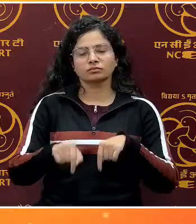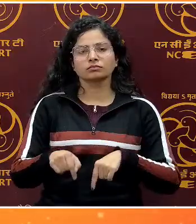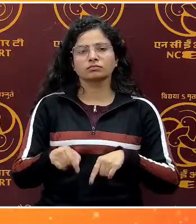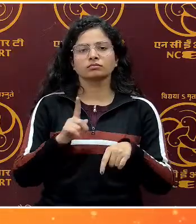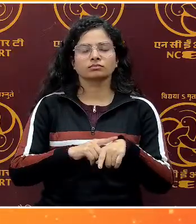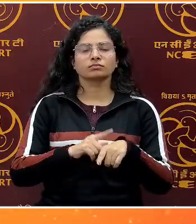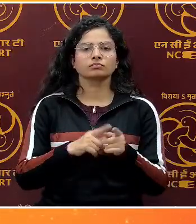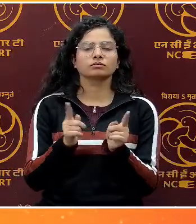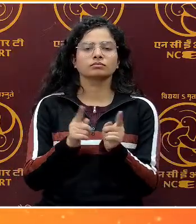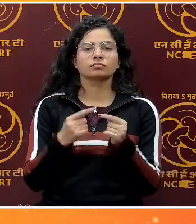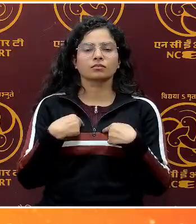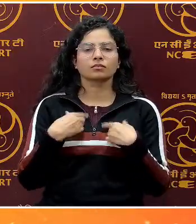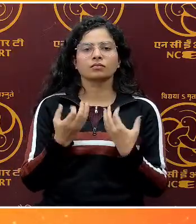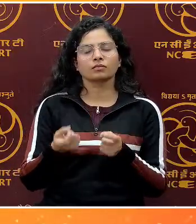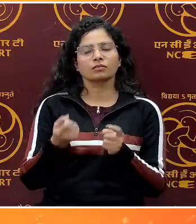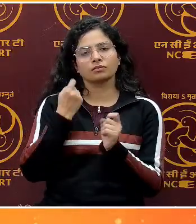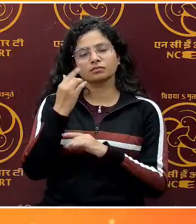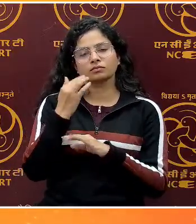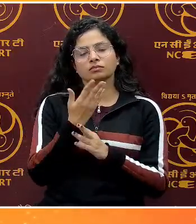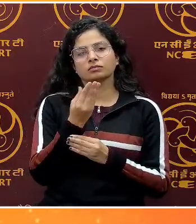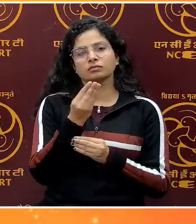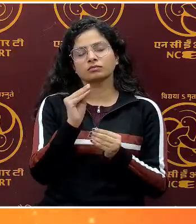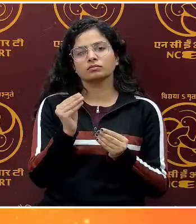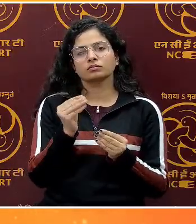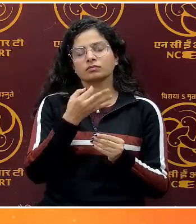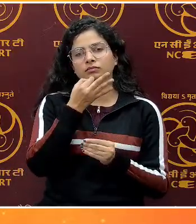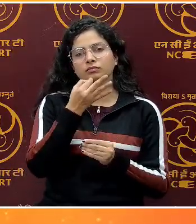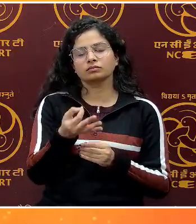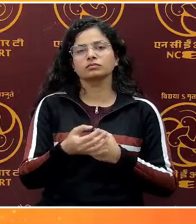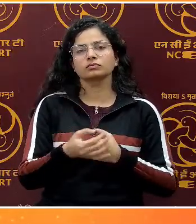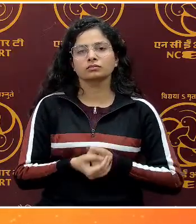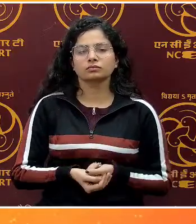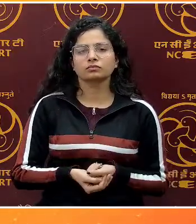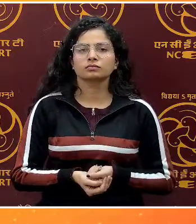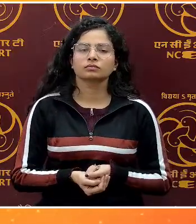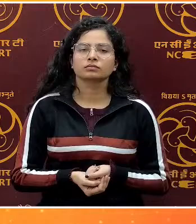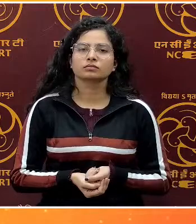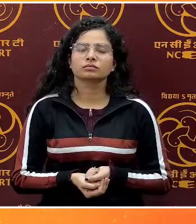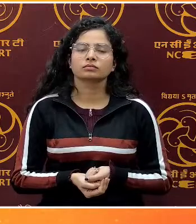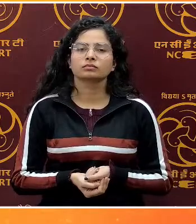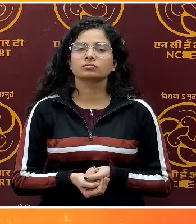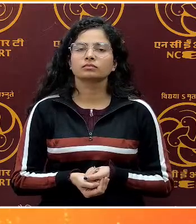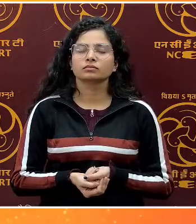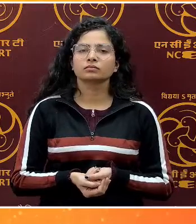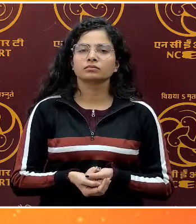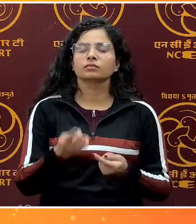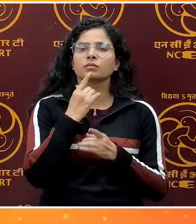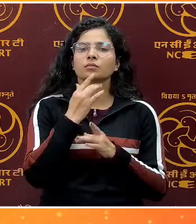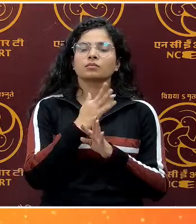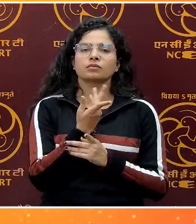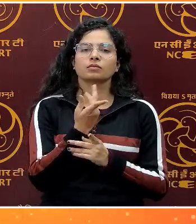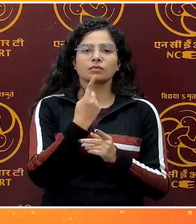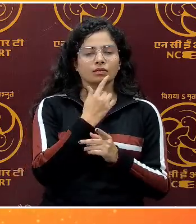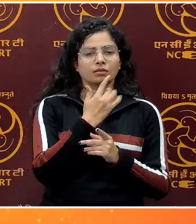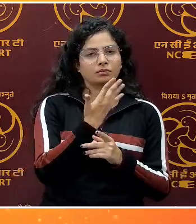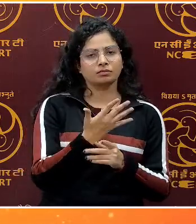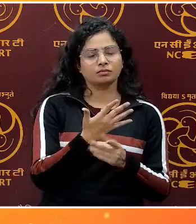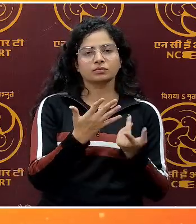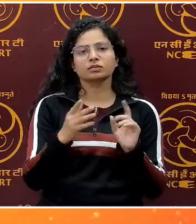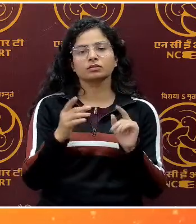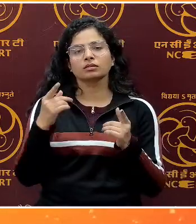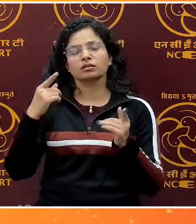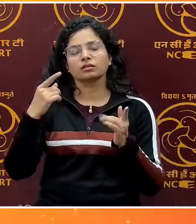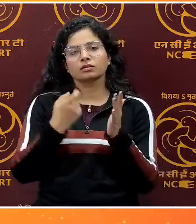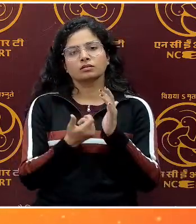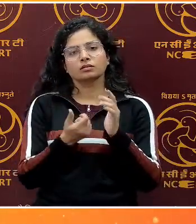little time left. I want to understand about one more thing before you actually leave us. You talked about mirror and you also talked about